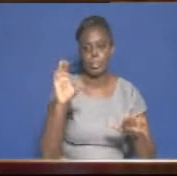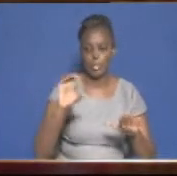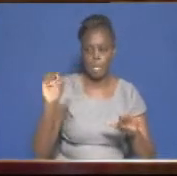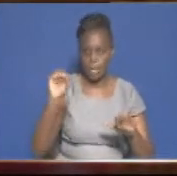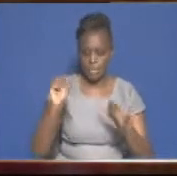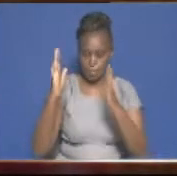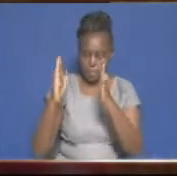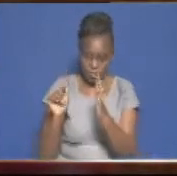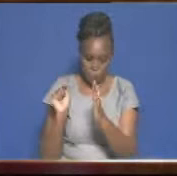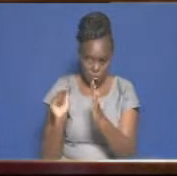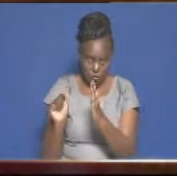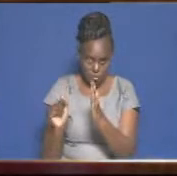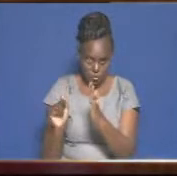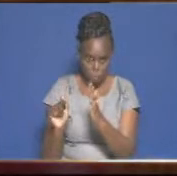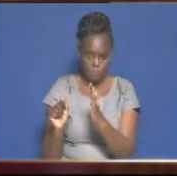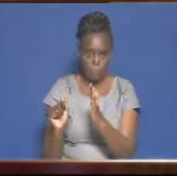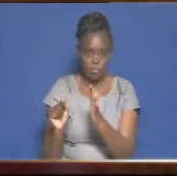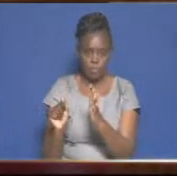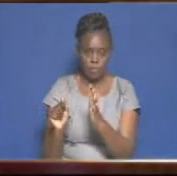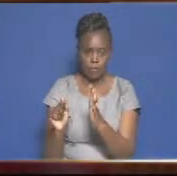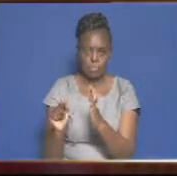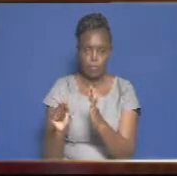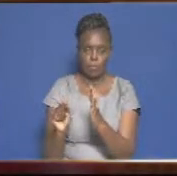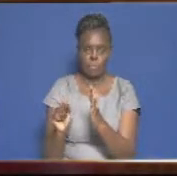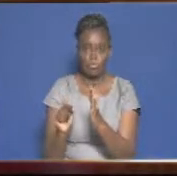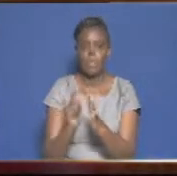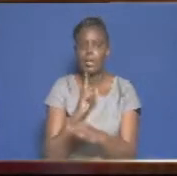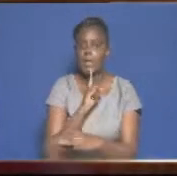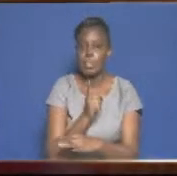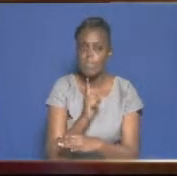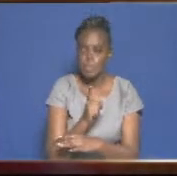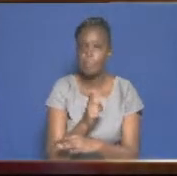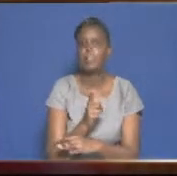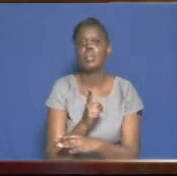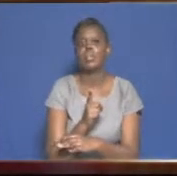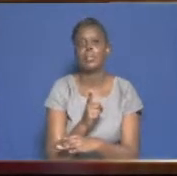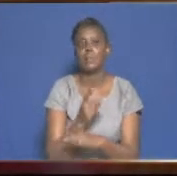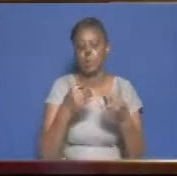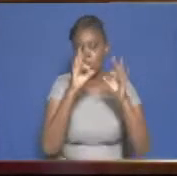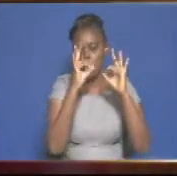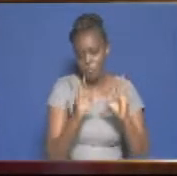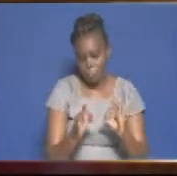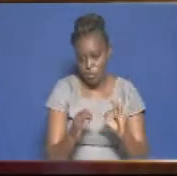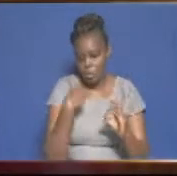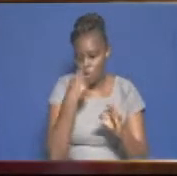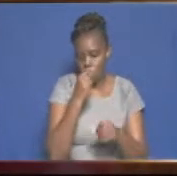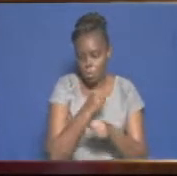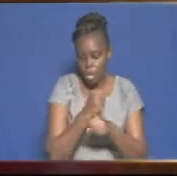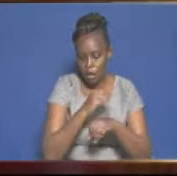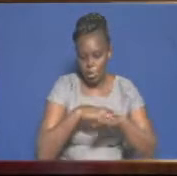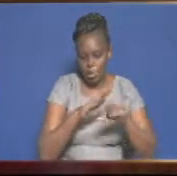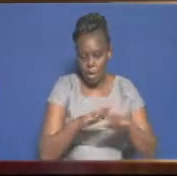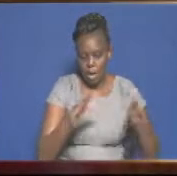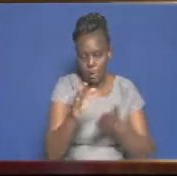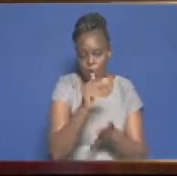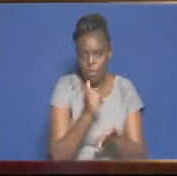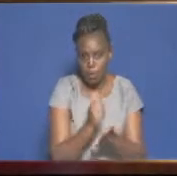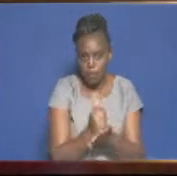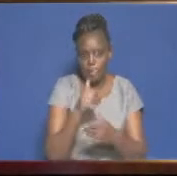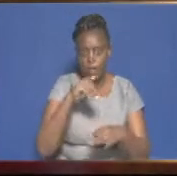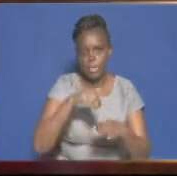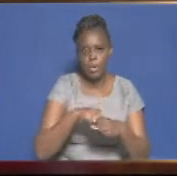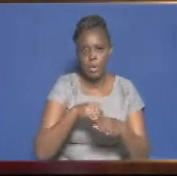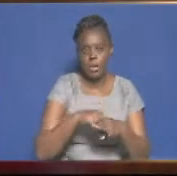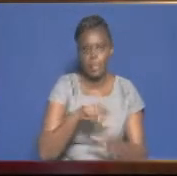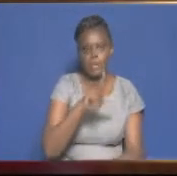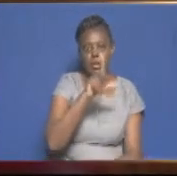also take the disciplinary action against land officers working at the land offices in